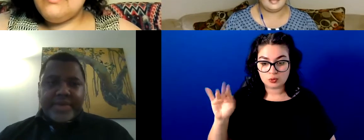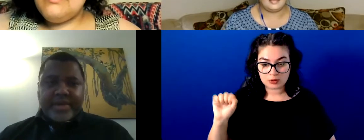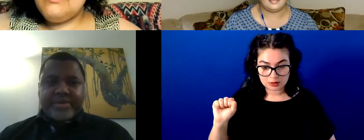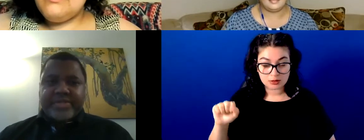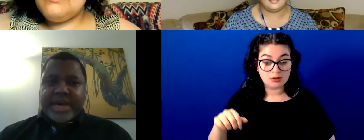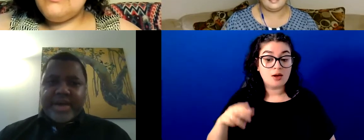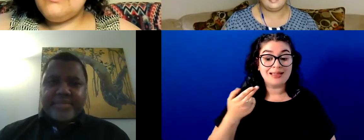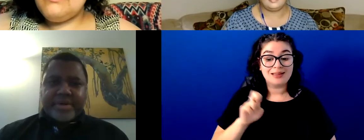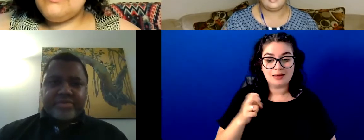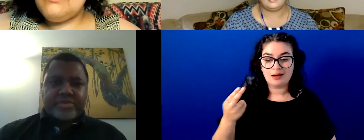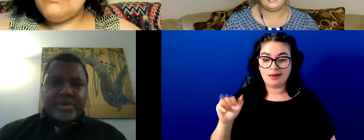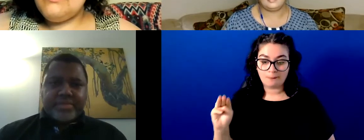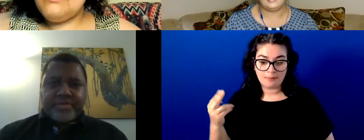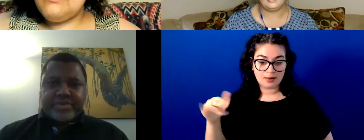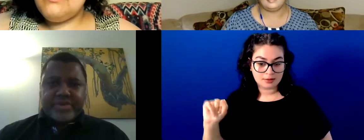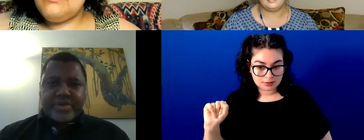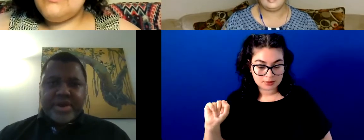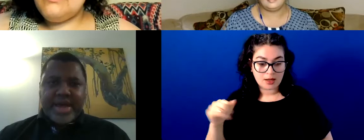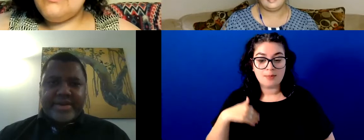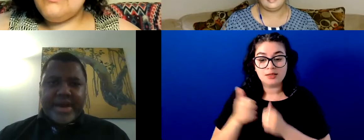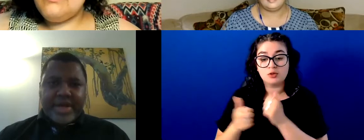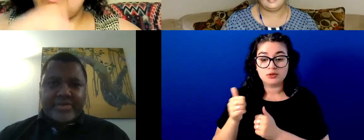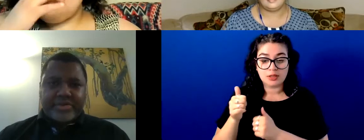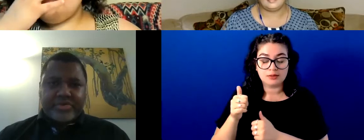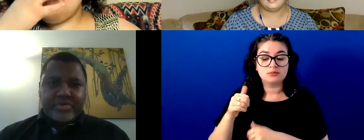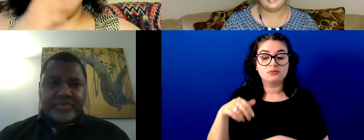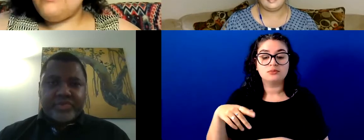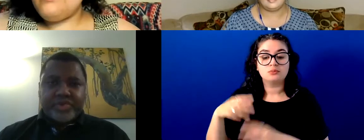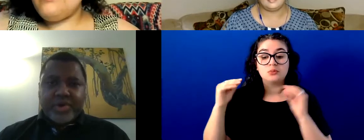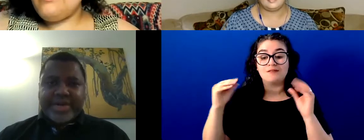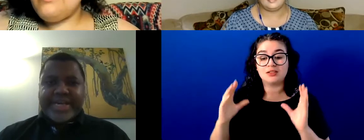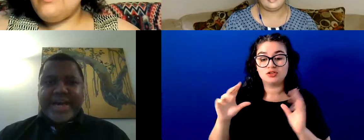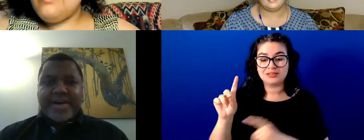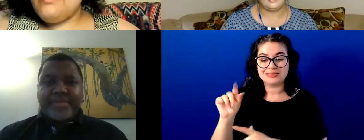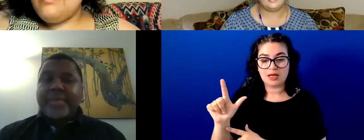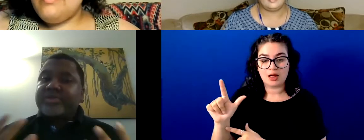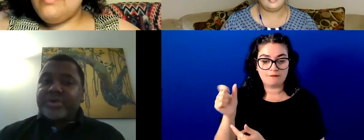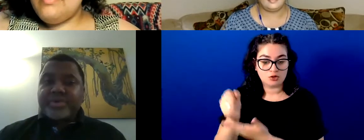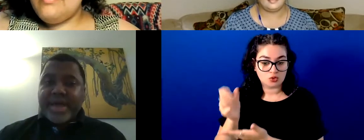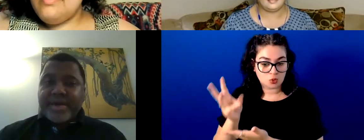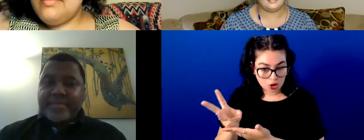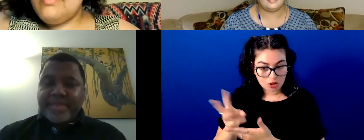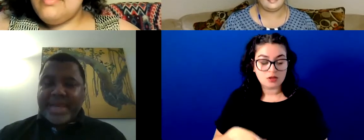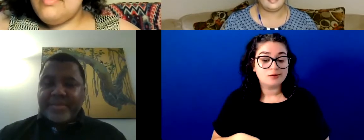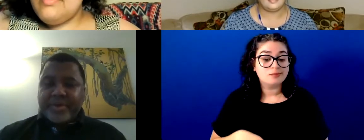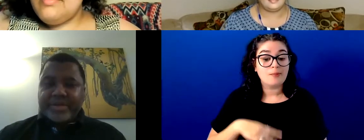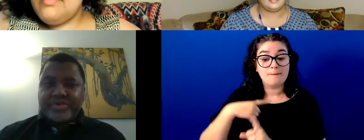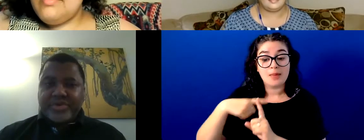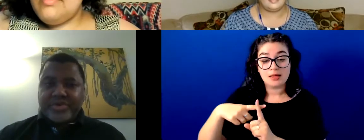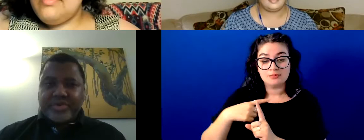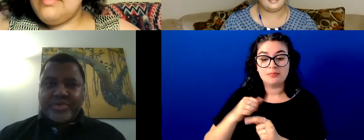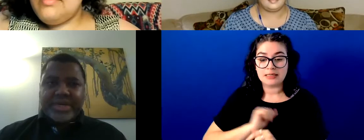him, his. I'm an associate professor at Dalhousie School of Social Work. I'm also an